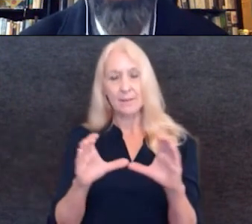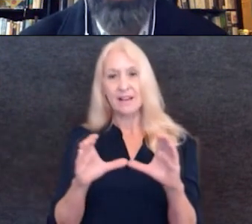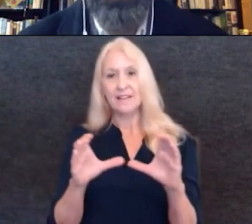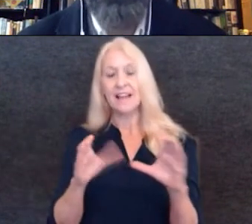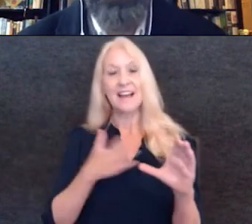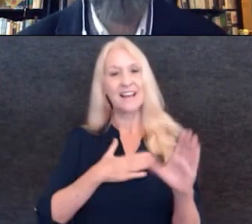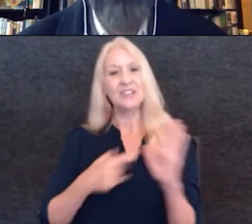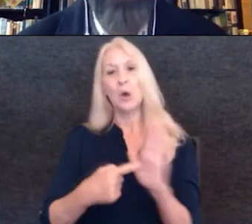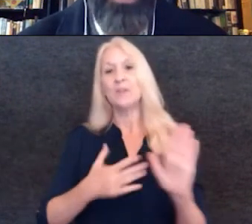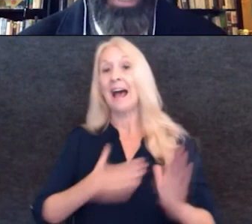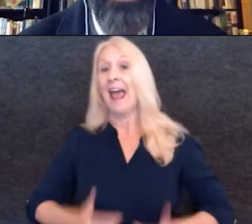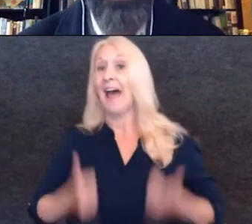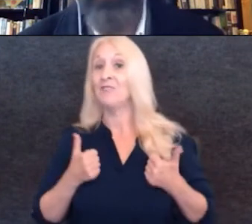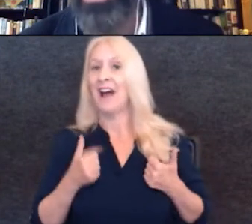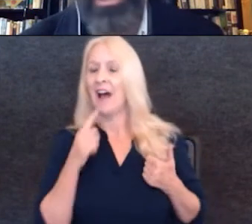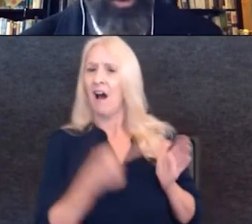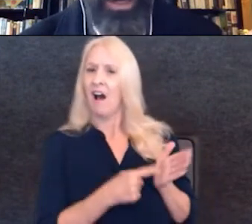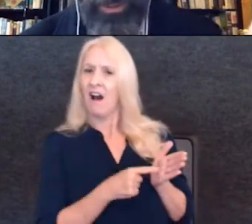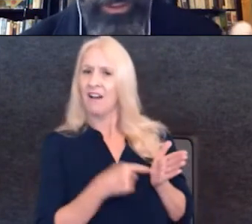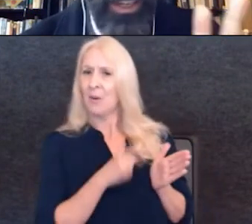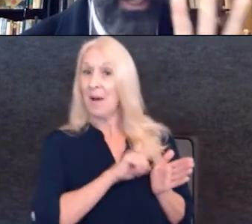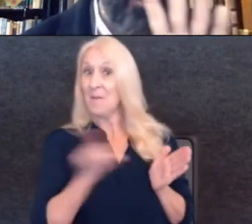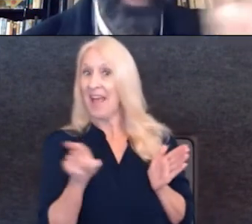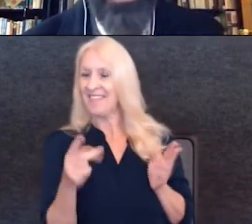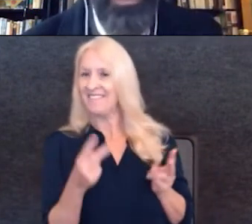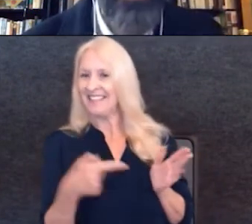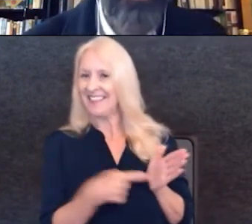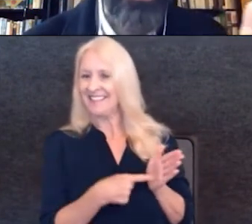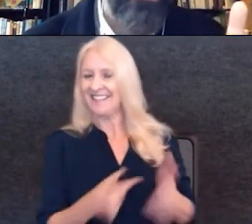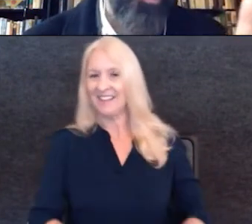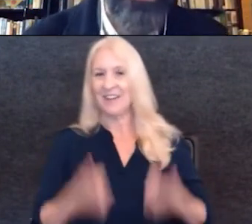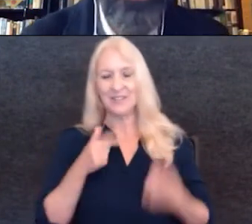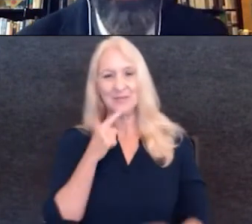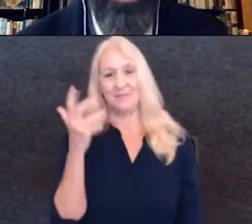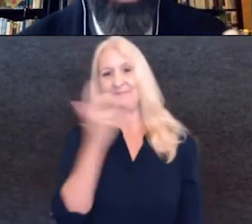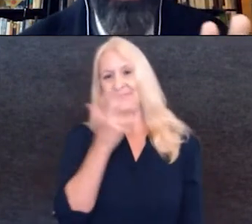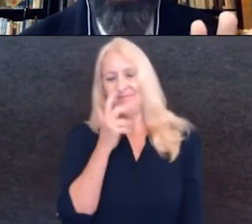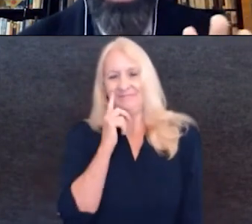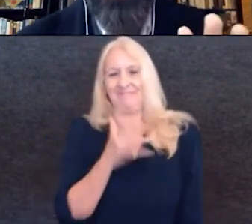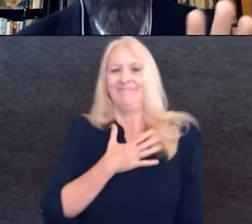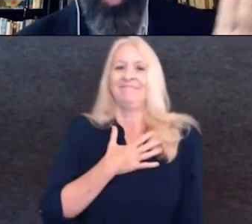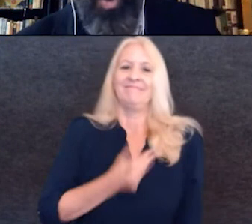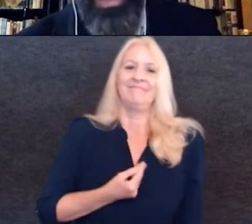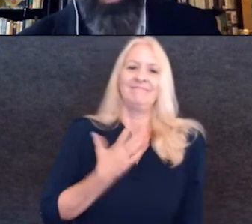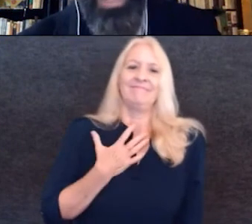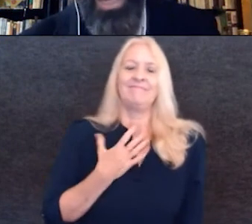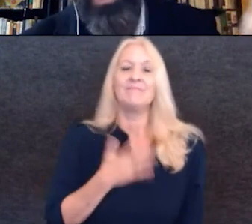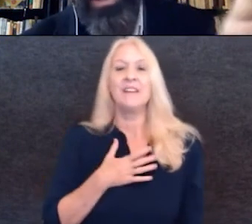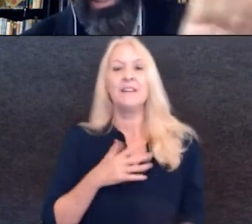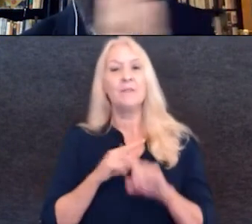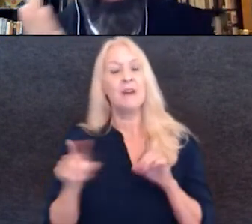address. And I went there and it was an incredible thing. I mean, I can actually probably get emotional talking about it, but